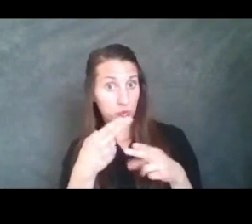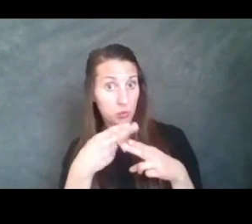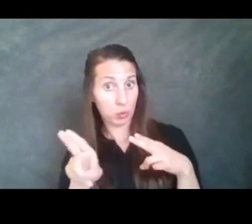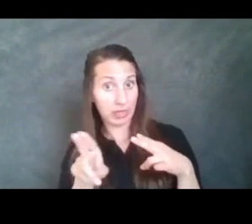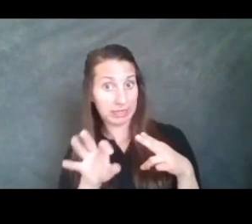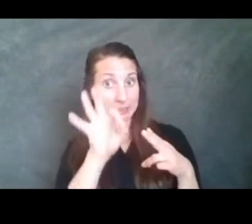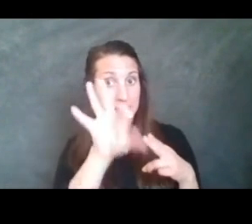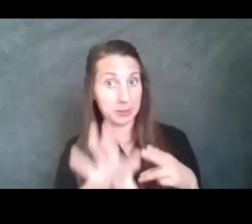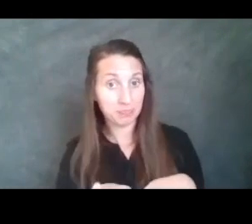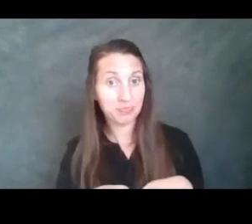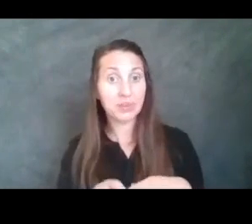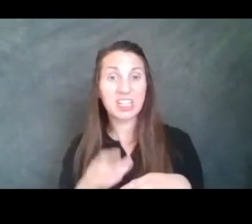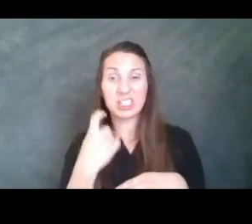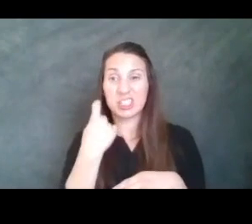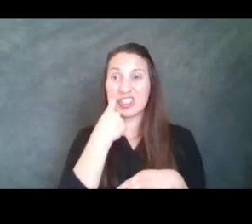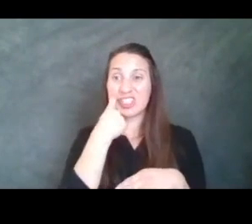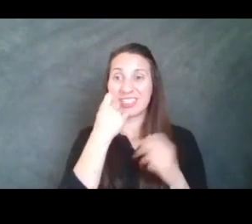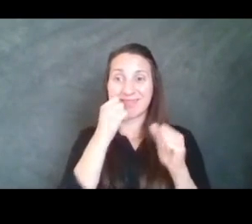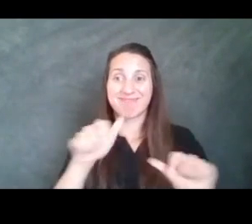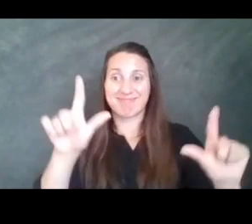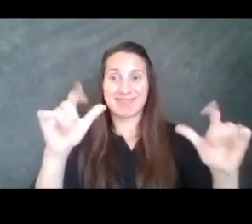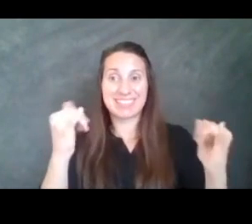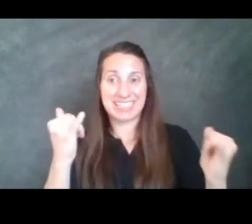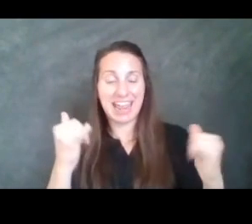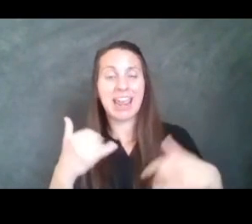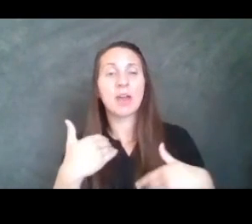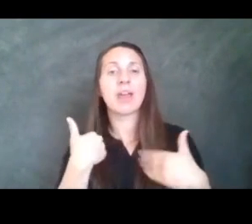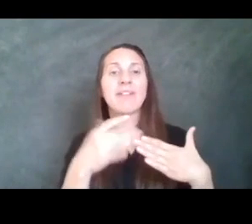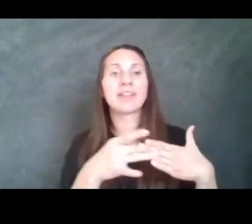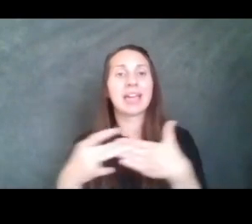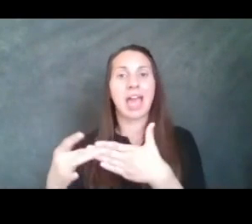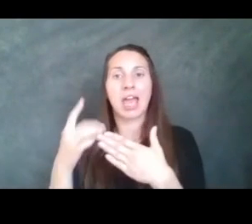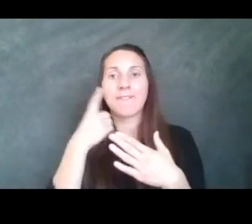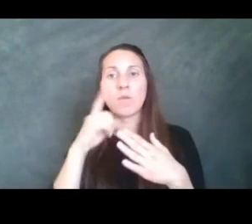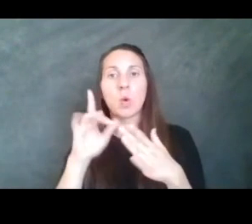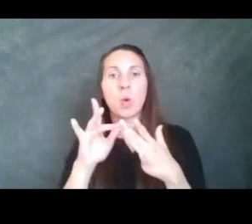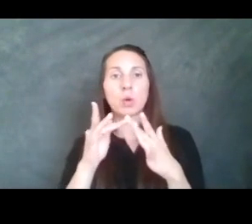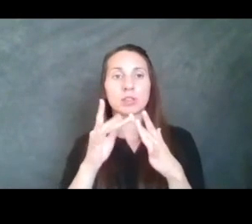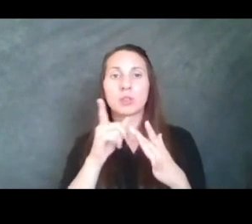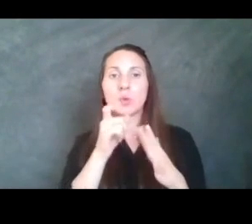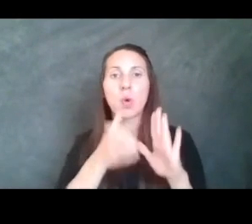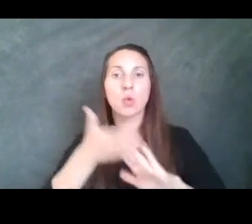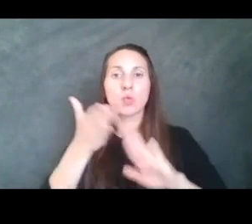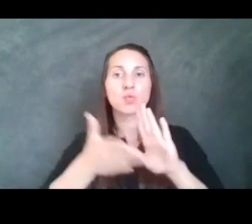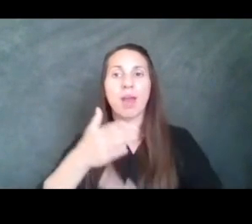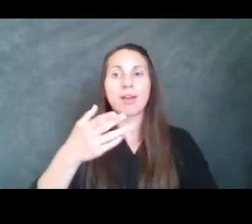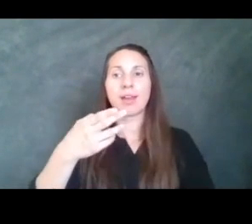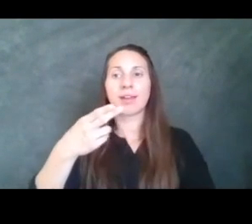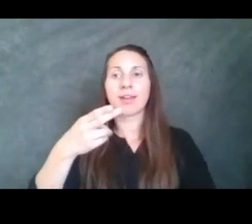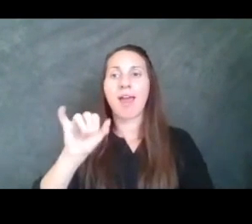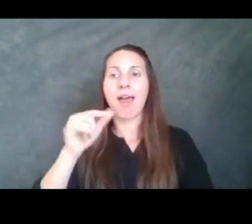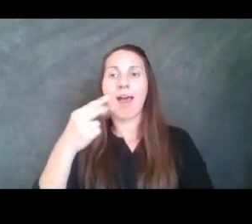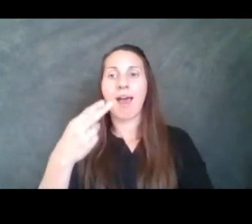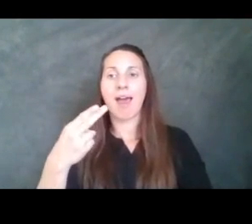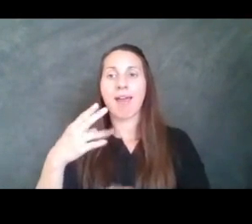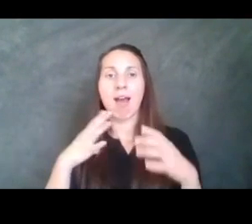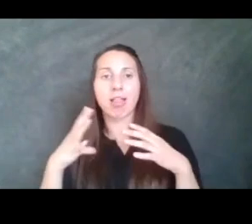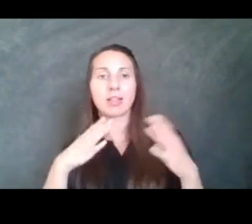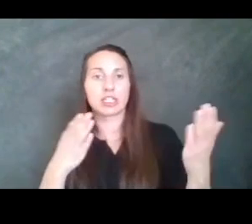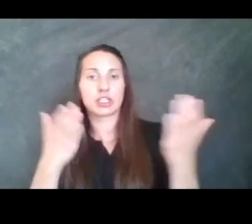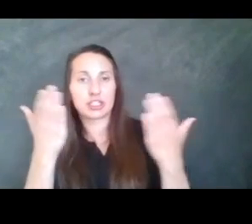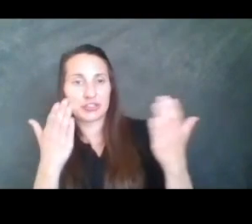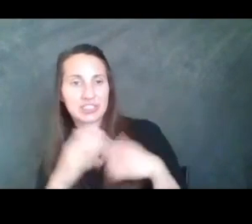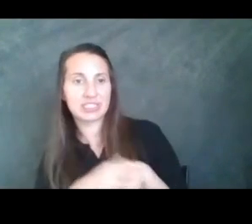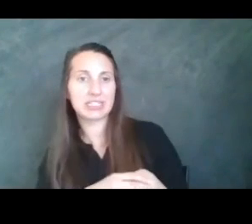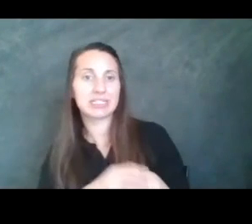help organizations running high holiday services to make those celebrations accessible to all. Its respectability in